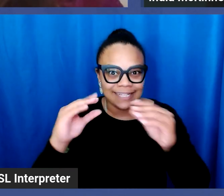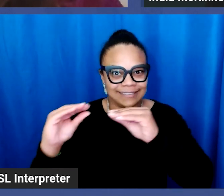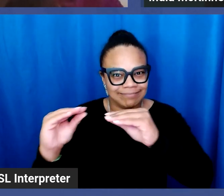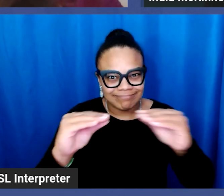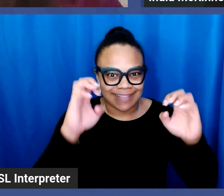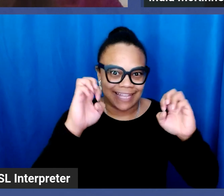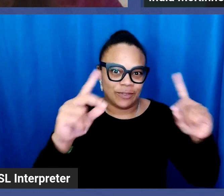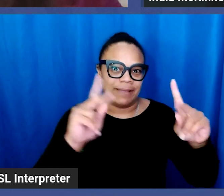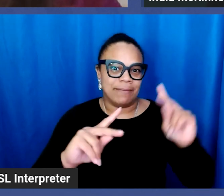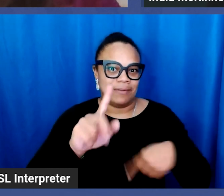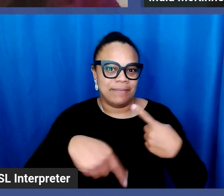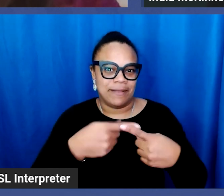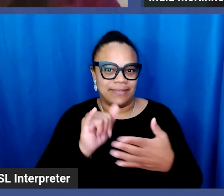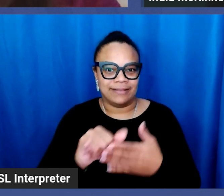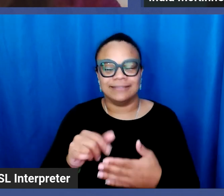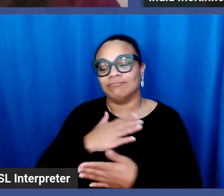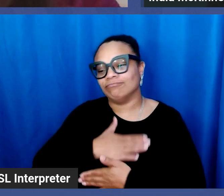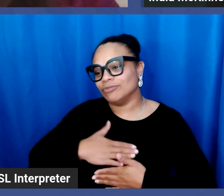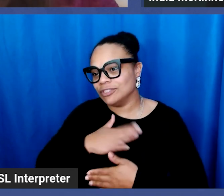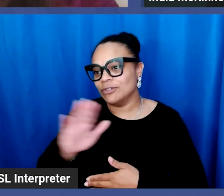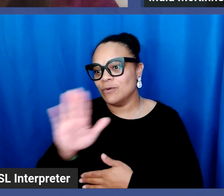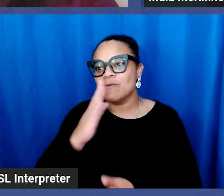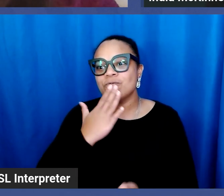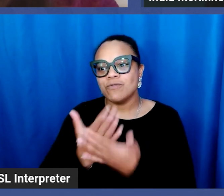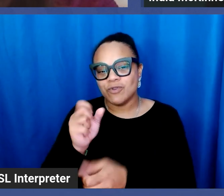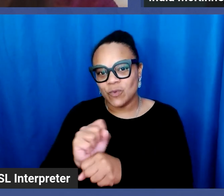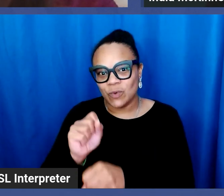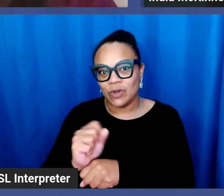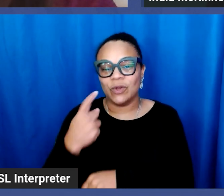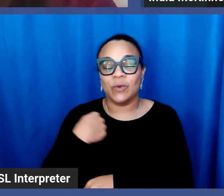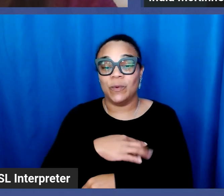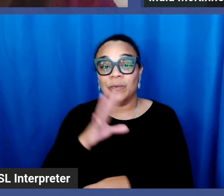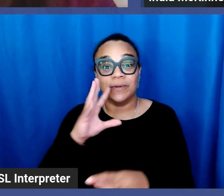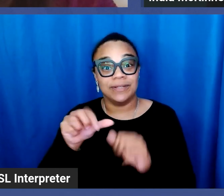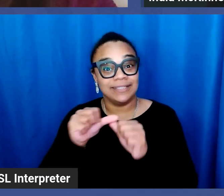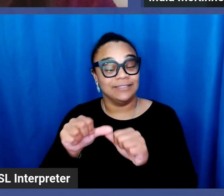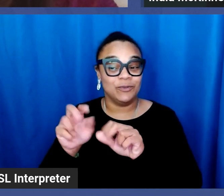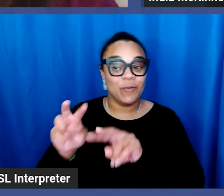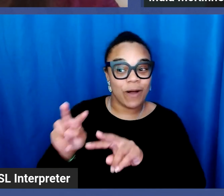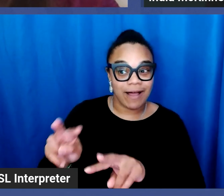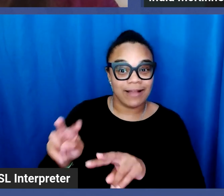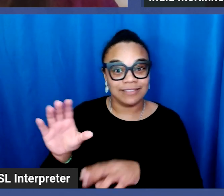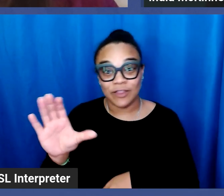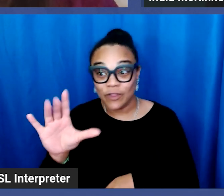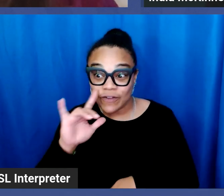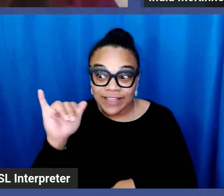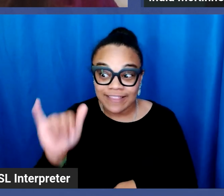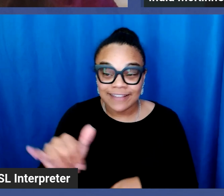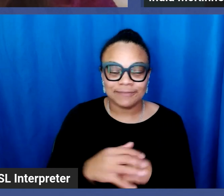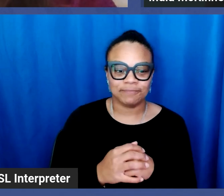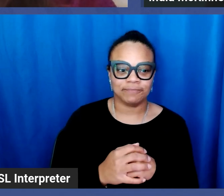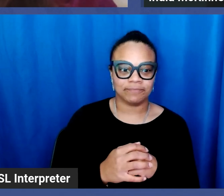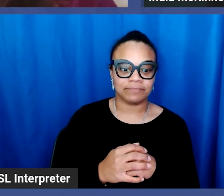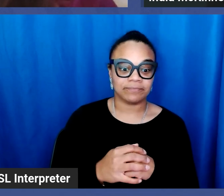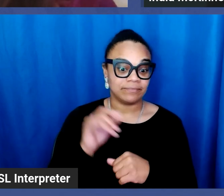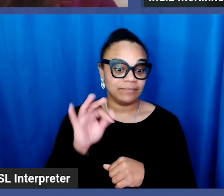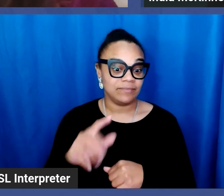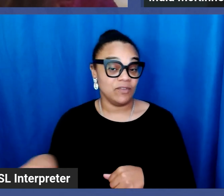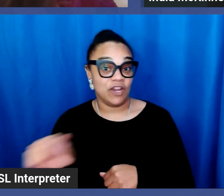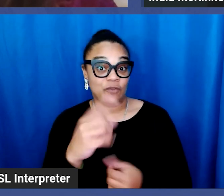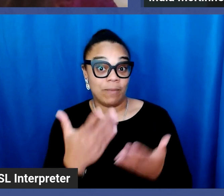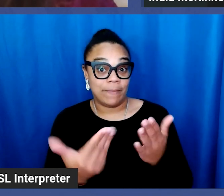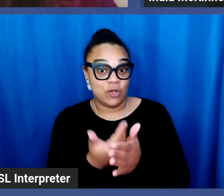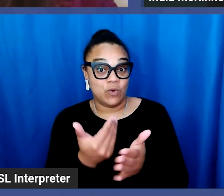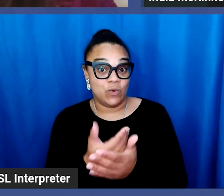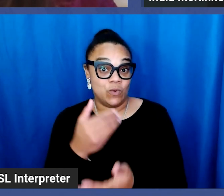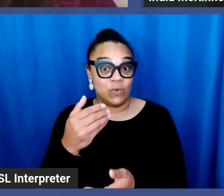So appreciate the good work you all do. We will be continuing to watch and look out for it. And for folks who may be new to